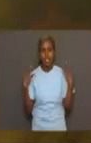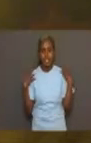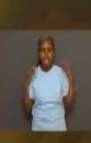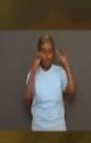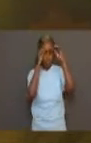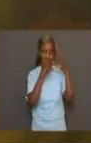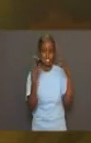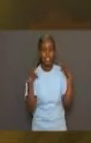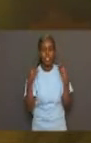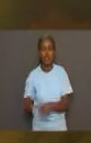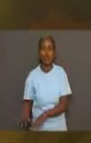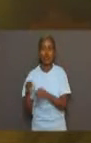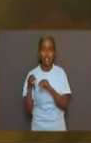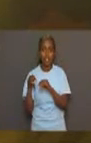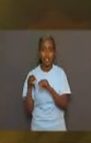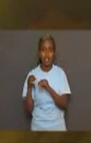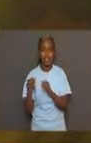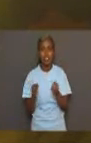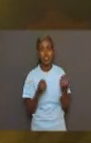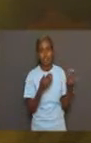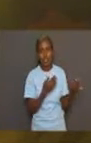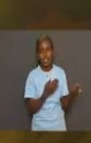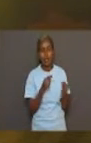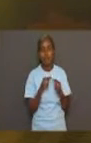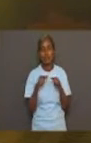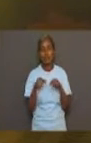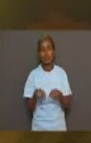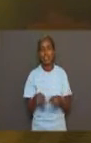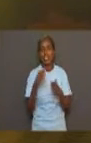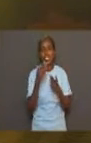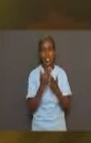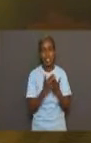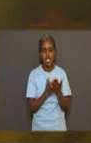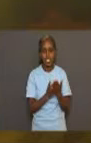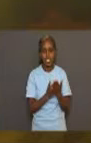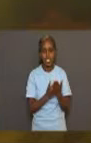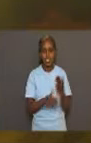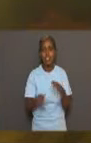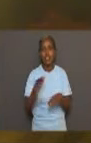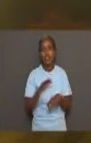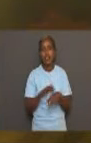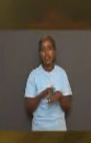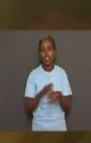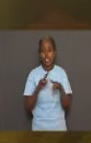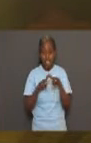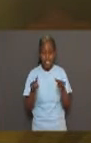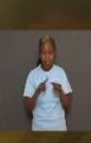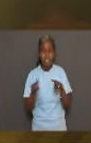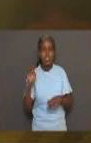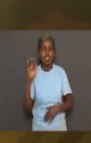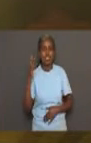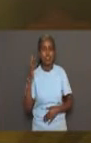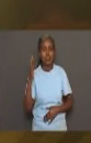Hello teacher, hello students. Welcome to today's lesson on the different